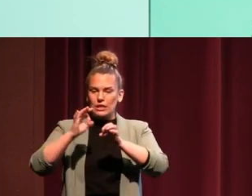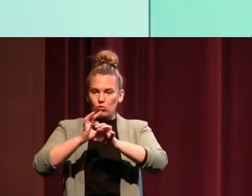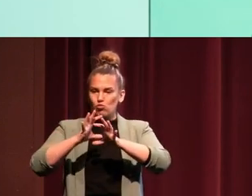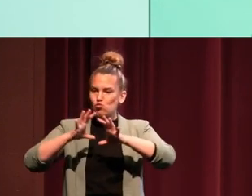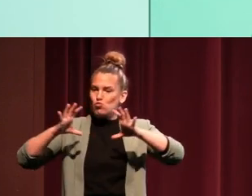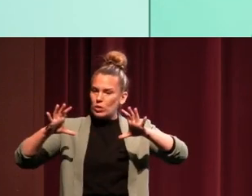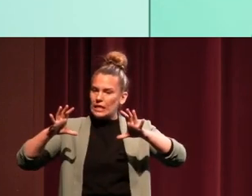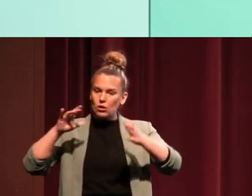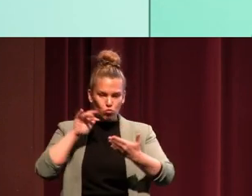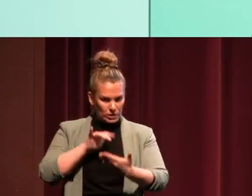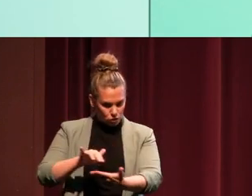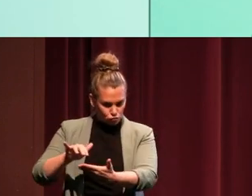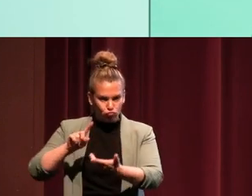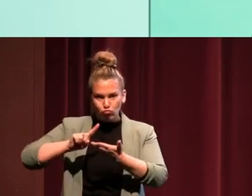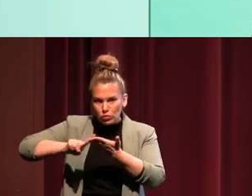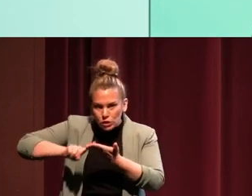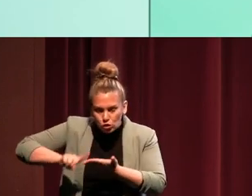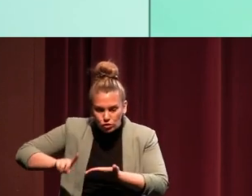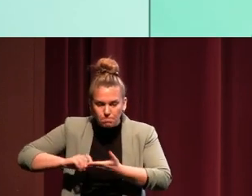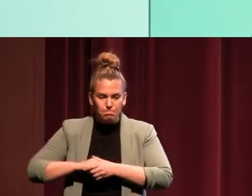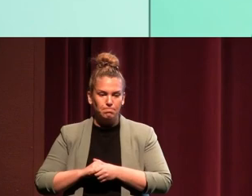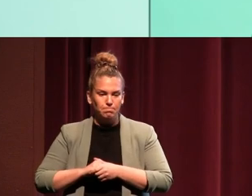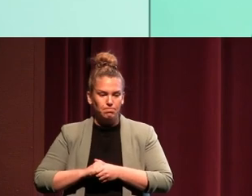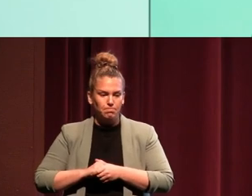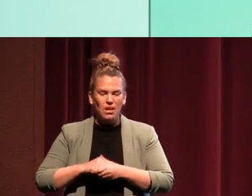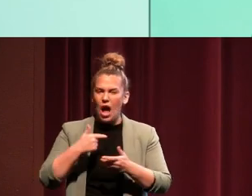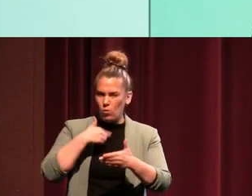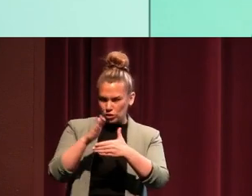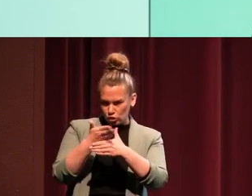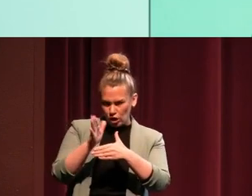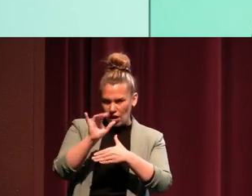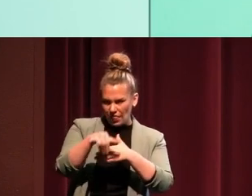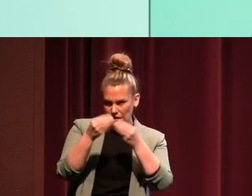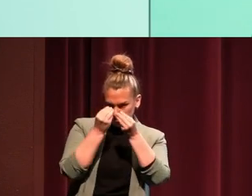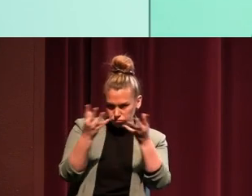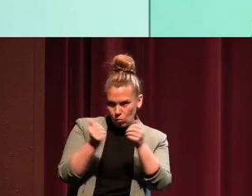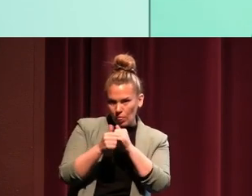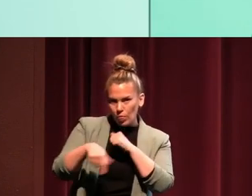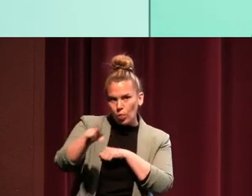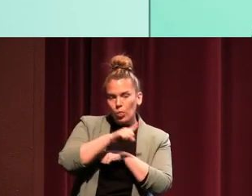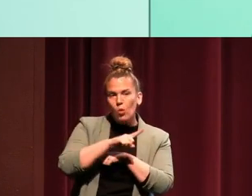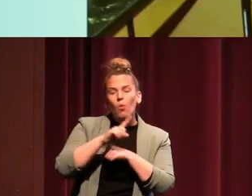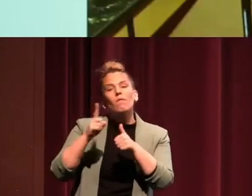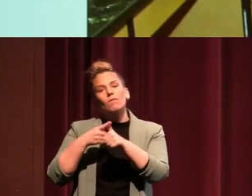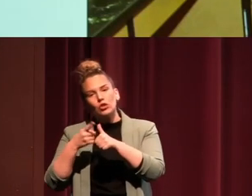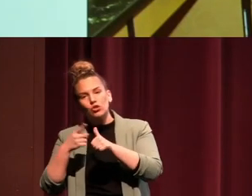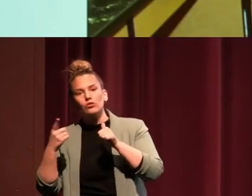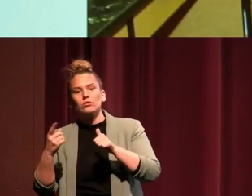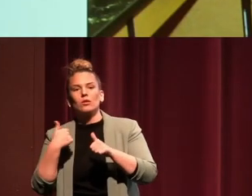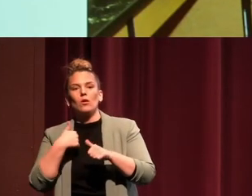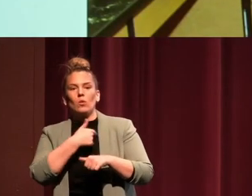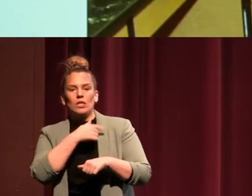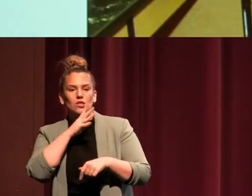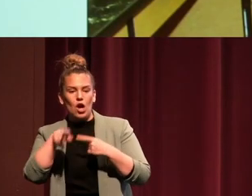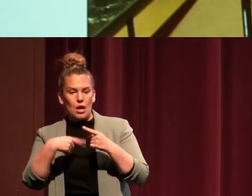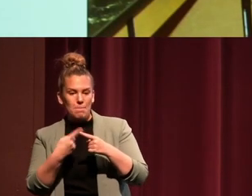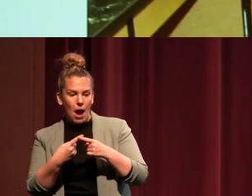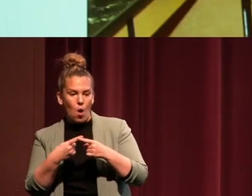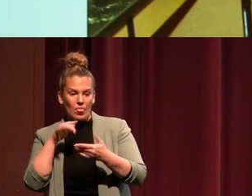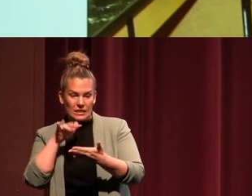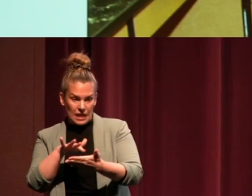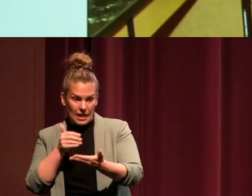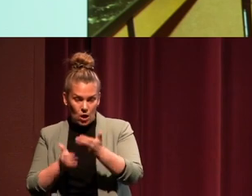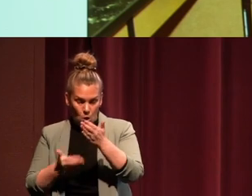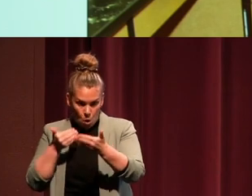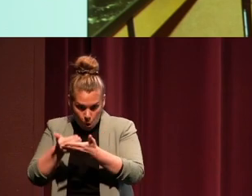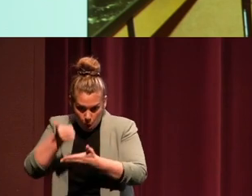that work with you. I'm first going to talk about, well, of course I'm going to talk about our study sites closest to Bend, Oregon.